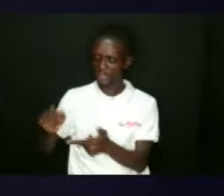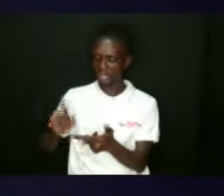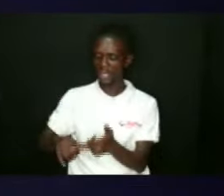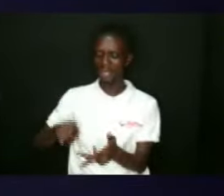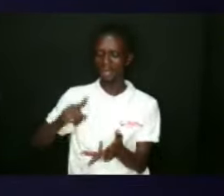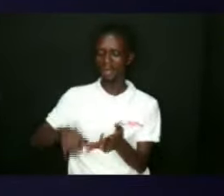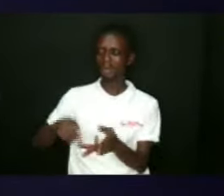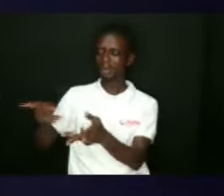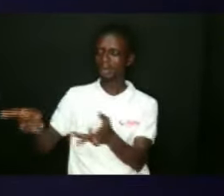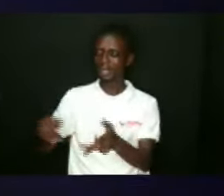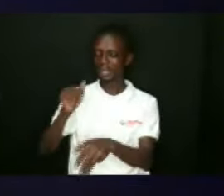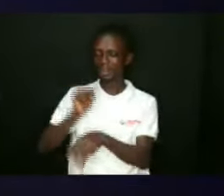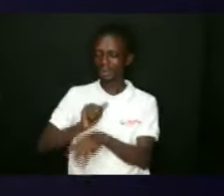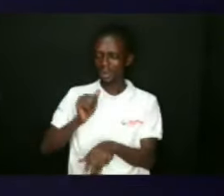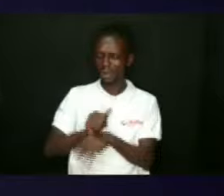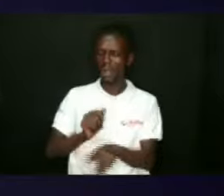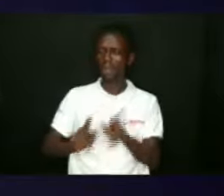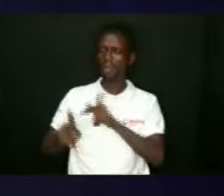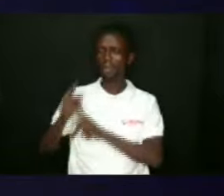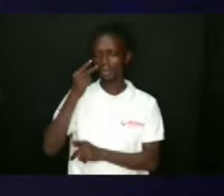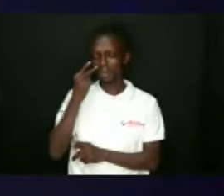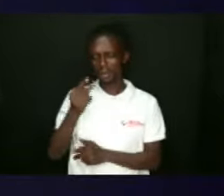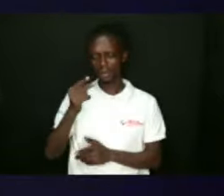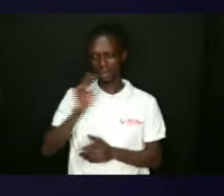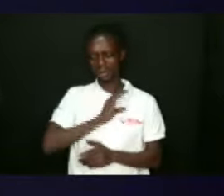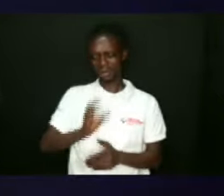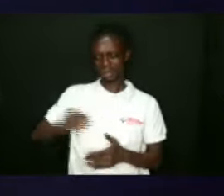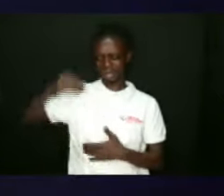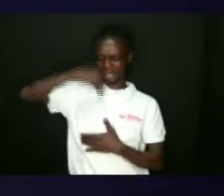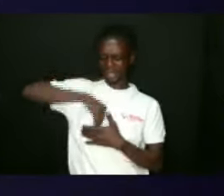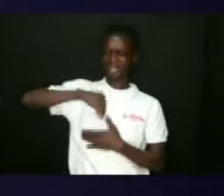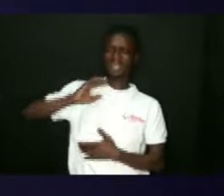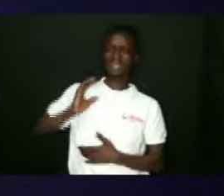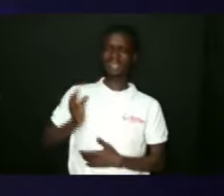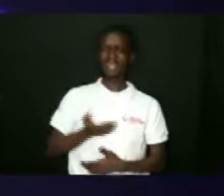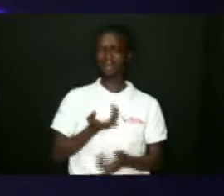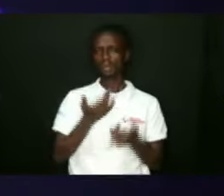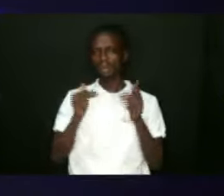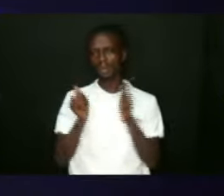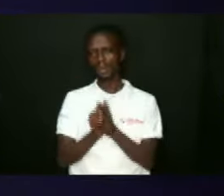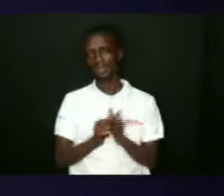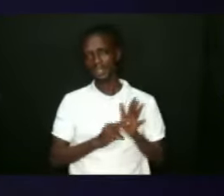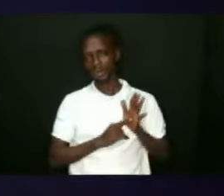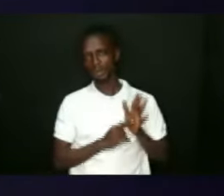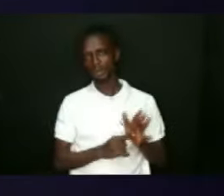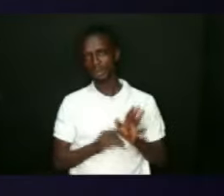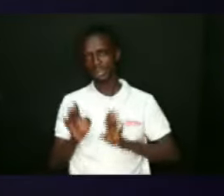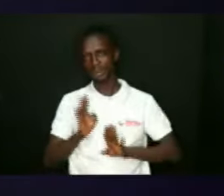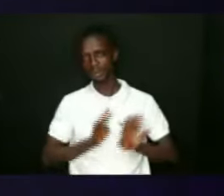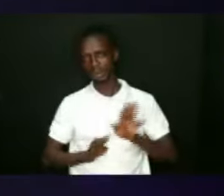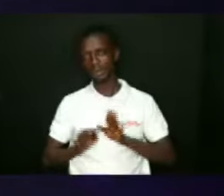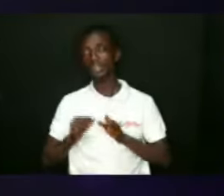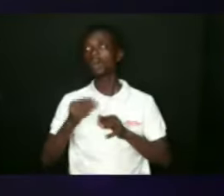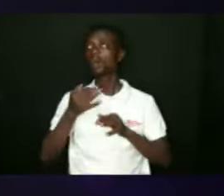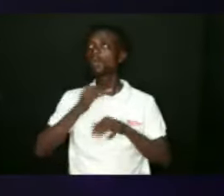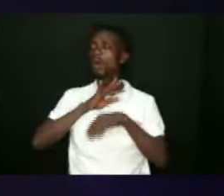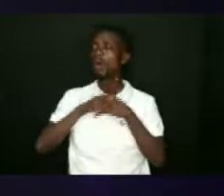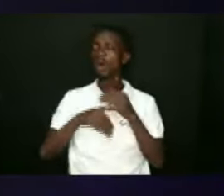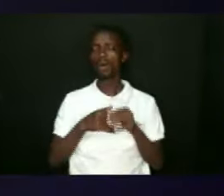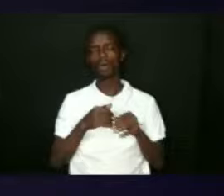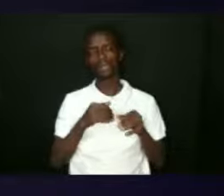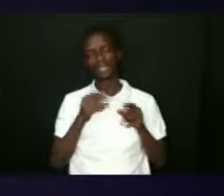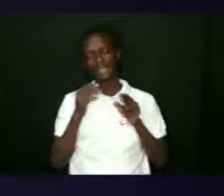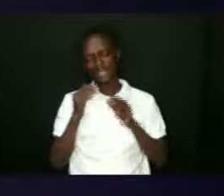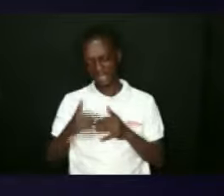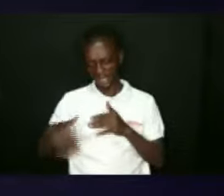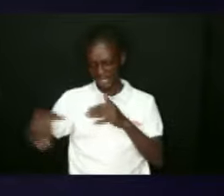God, people will see Christ in us because of the demonstration of these heavenly virtues. In